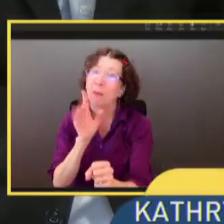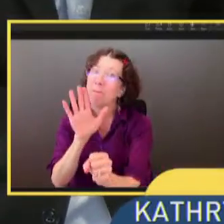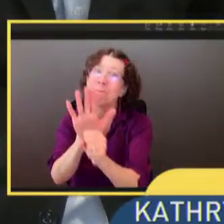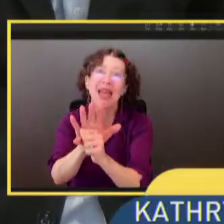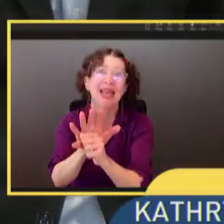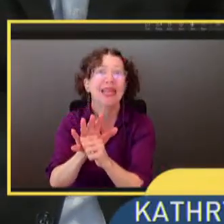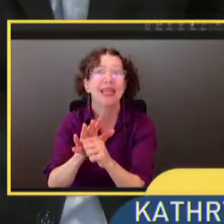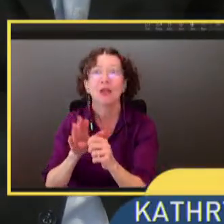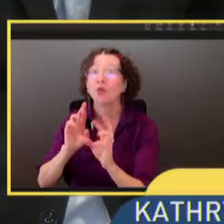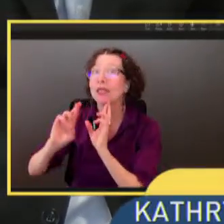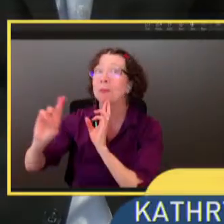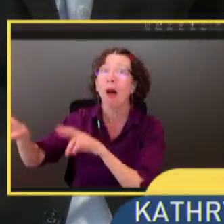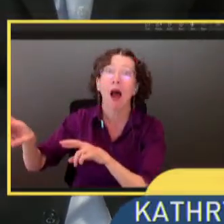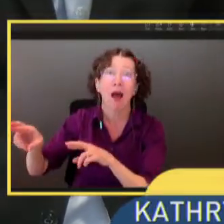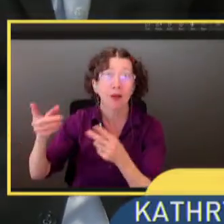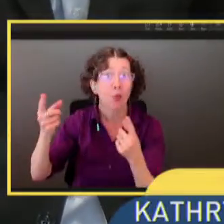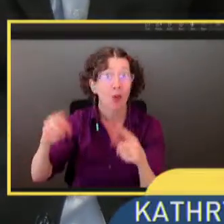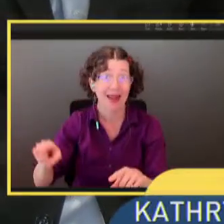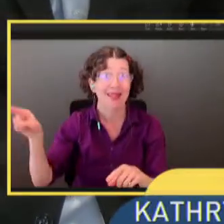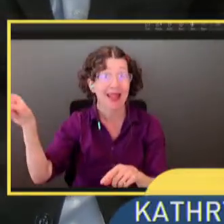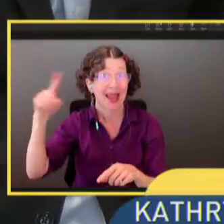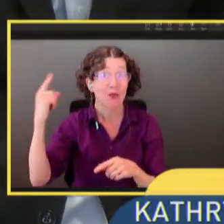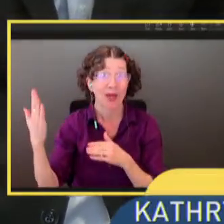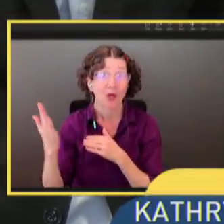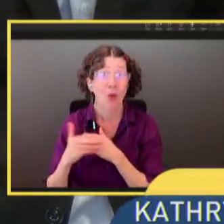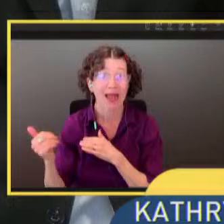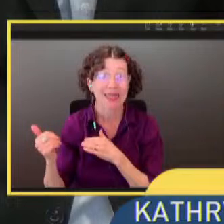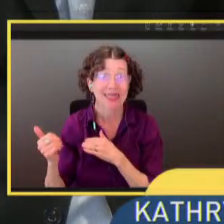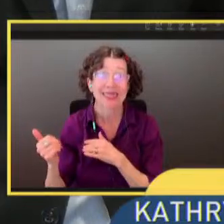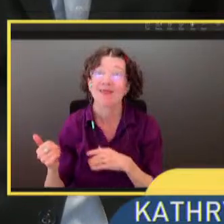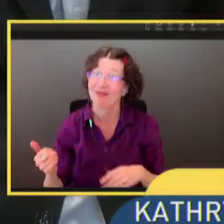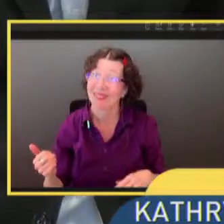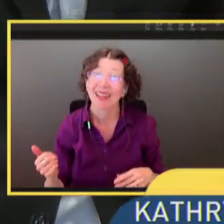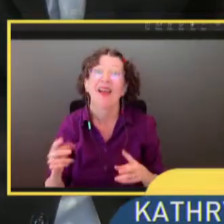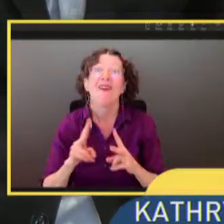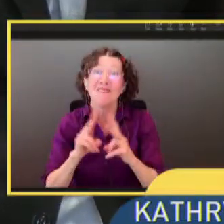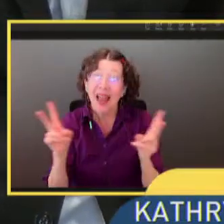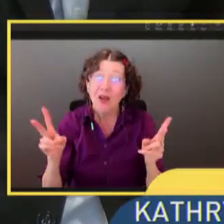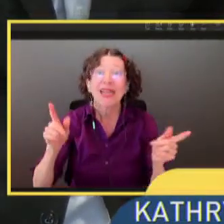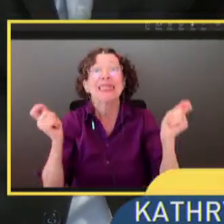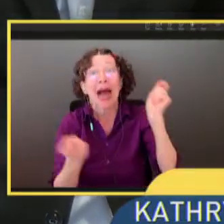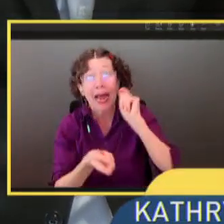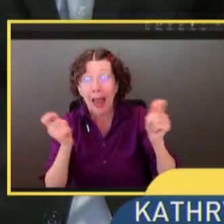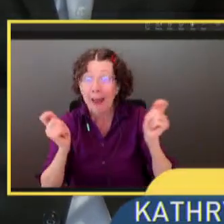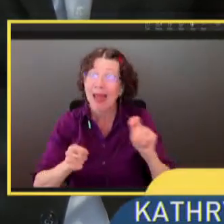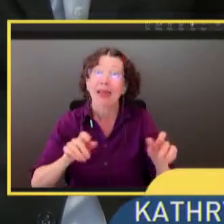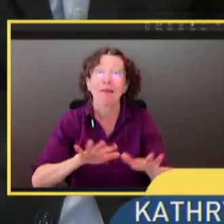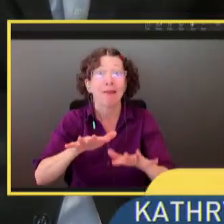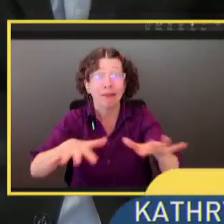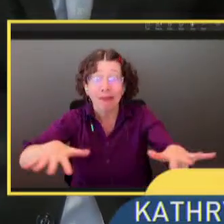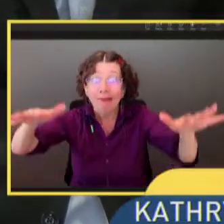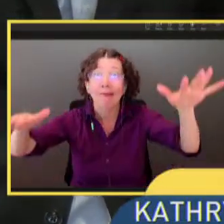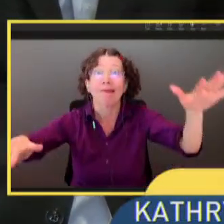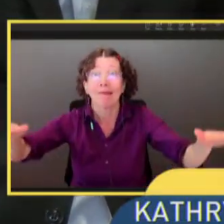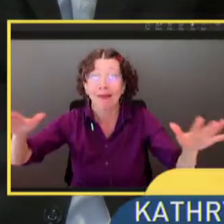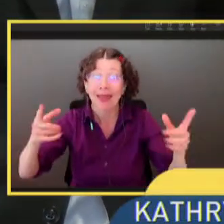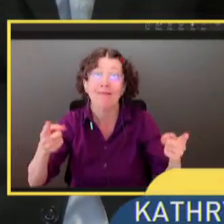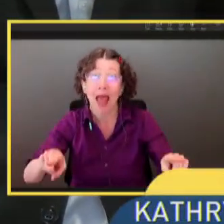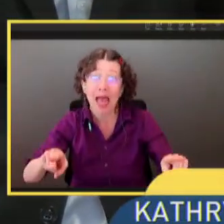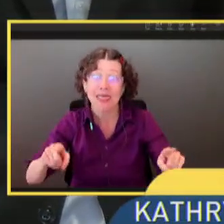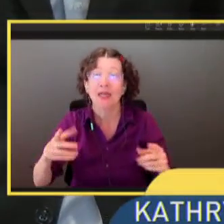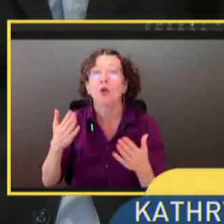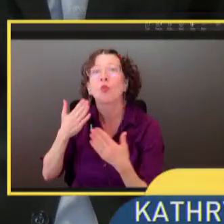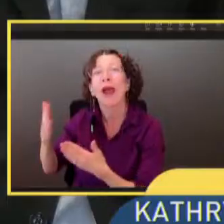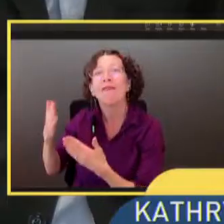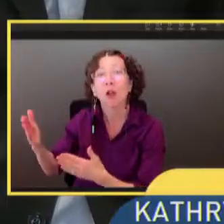tribal, county, and local boundaries. Public safety is our #1 priority always, and we are committed to supporting our